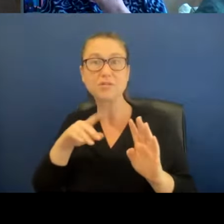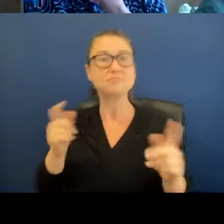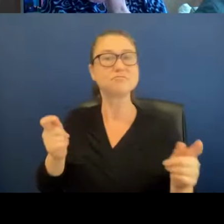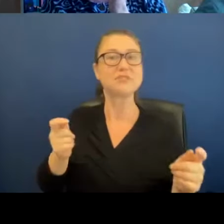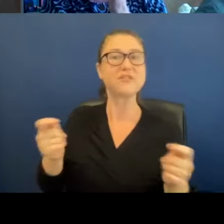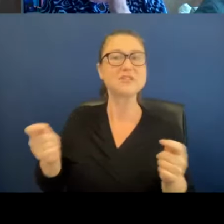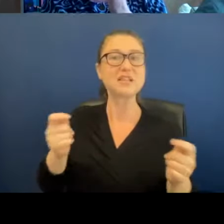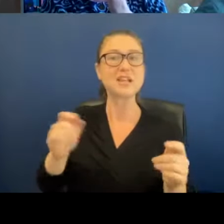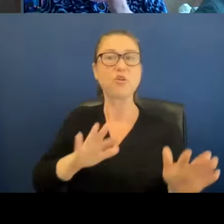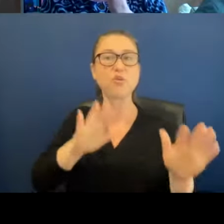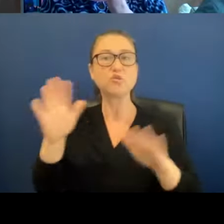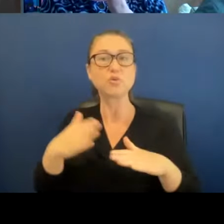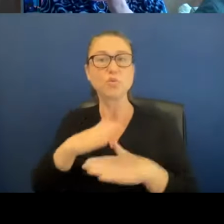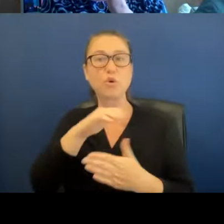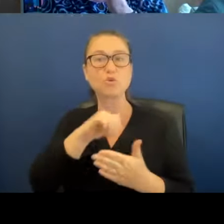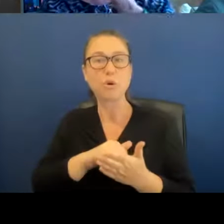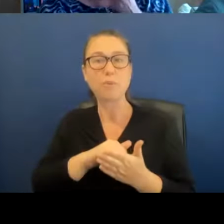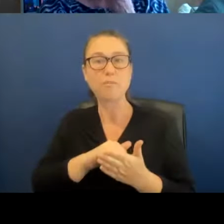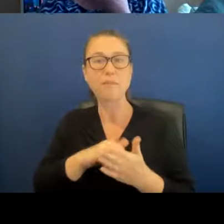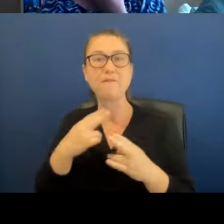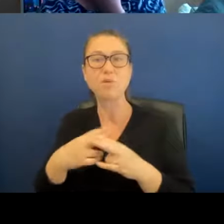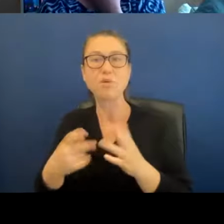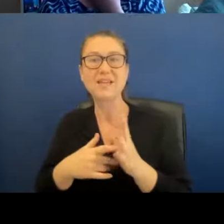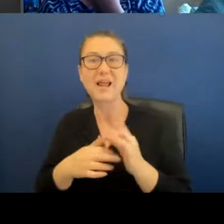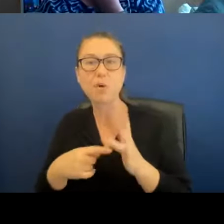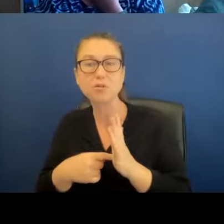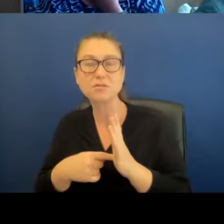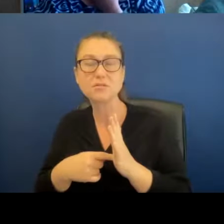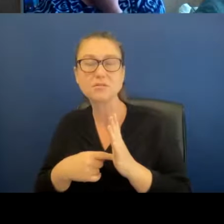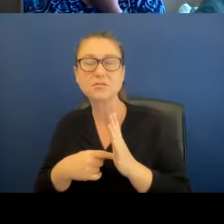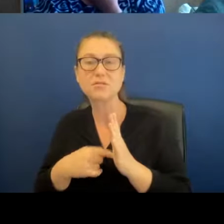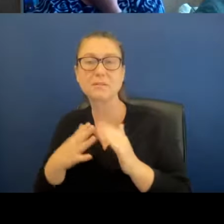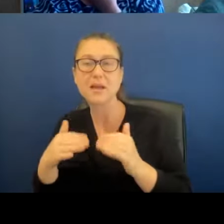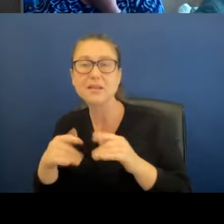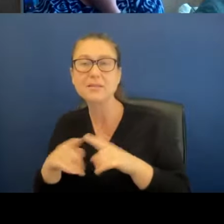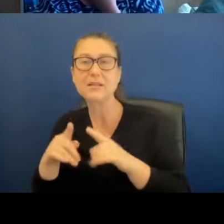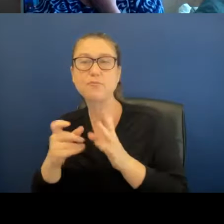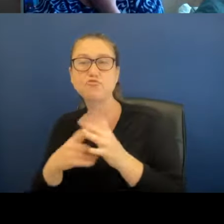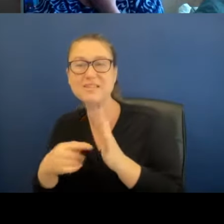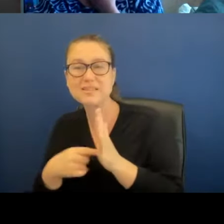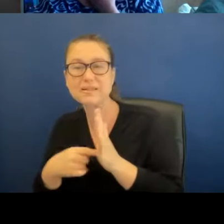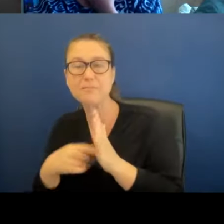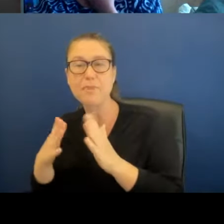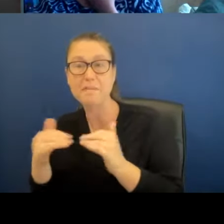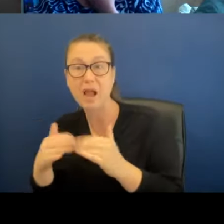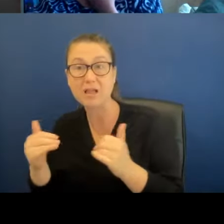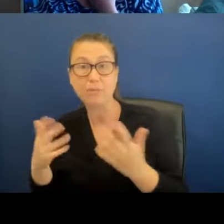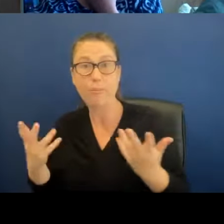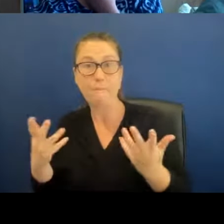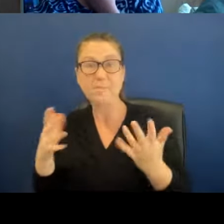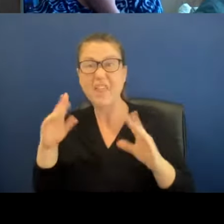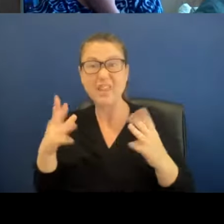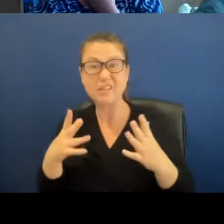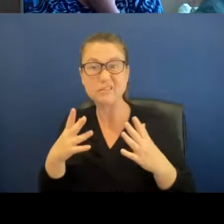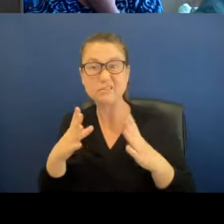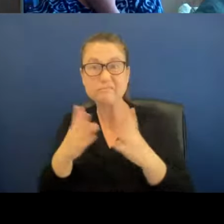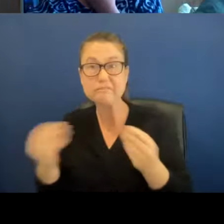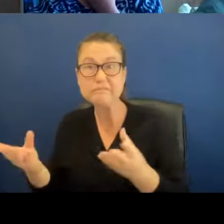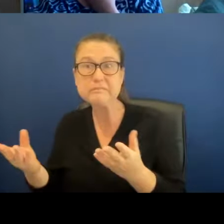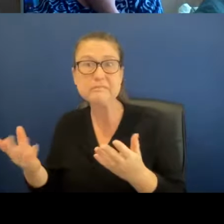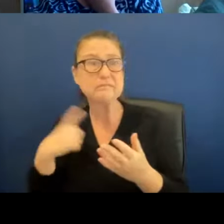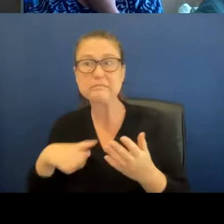circus workshops at at talbot market and christmas market and then we we didn't do those things because